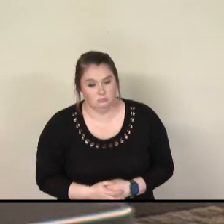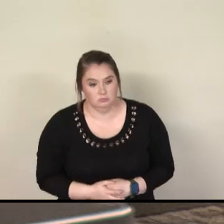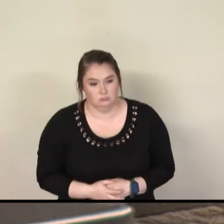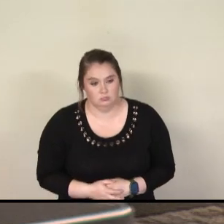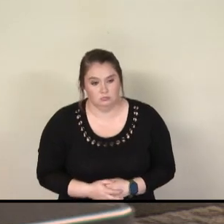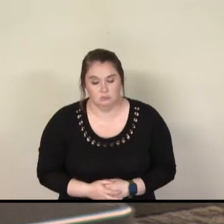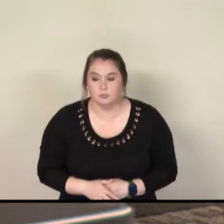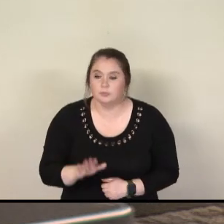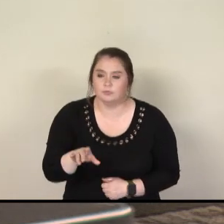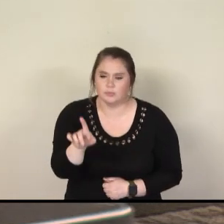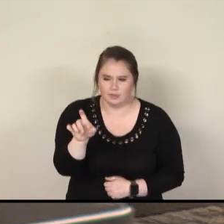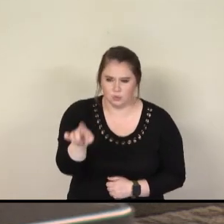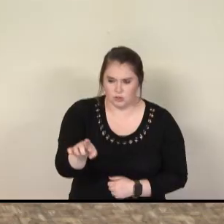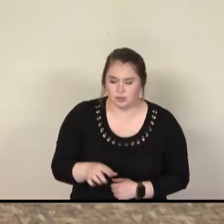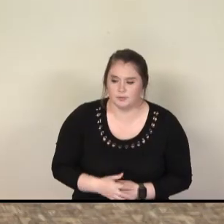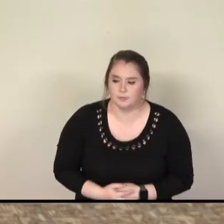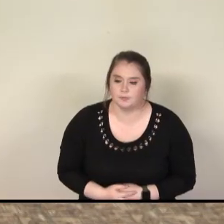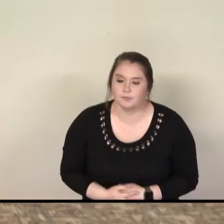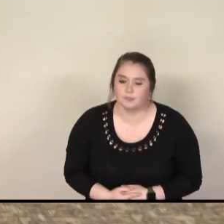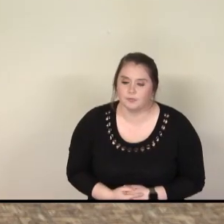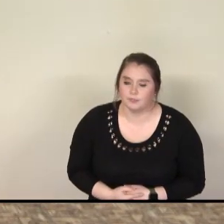Ms. Barrera, I have a question.